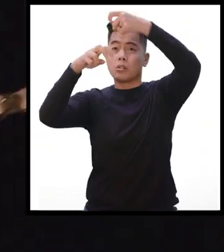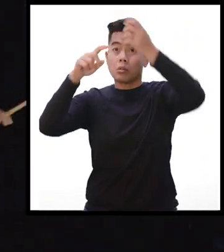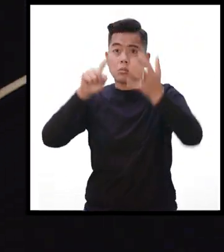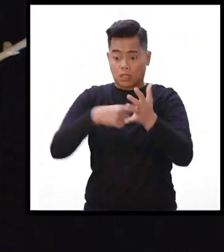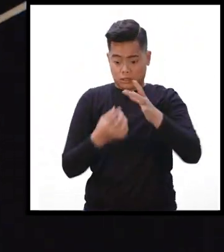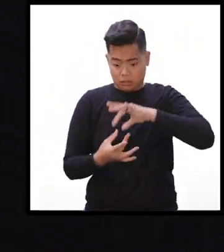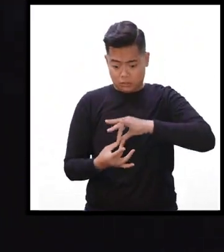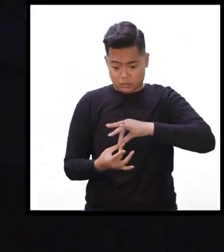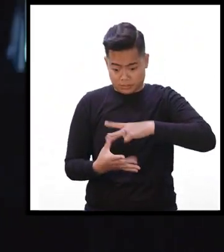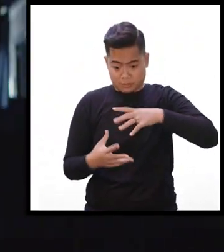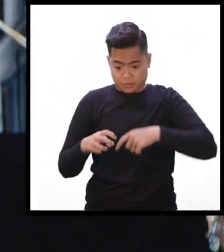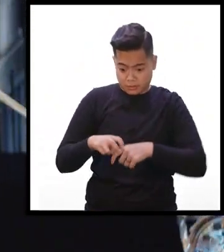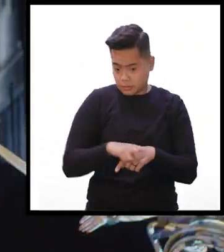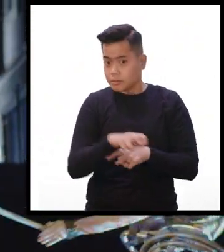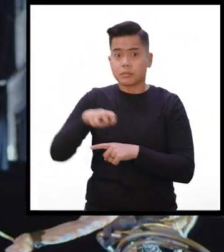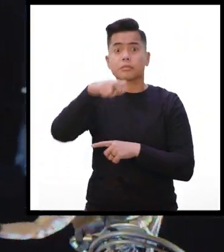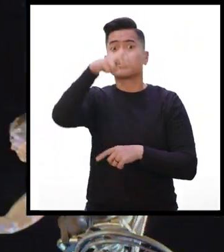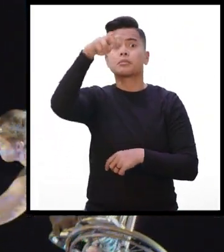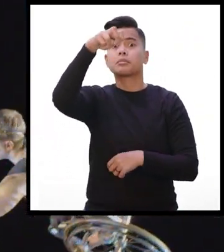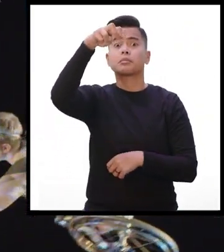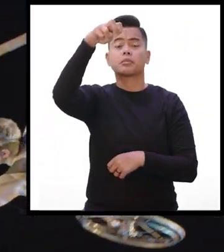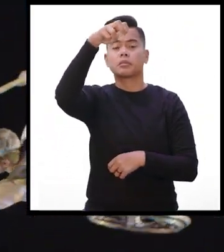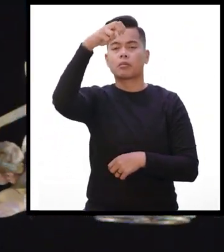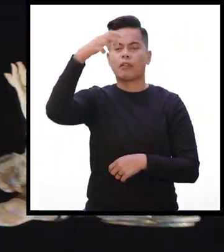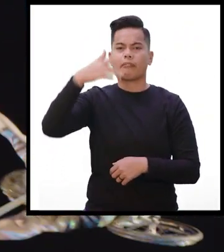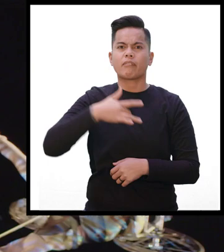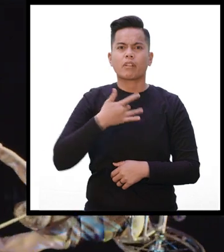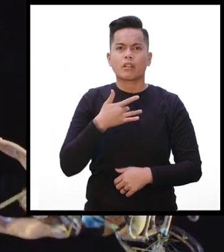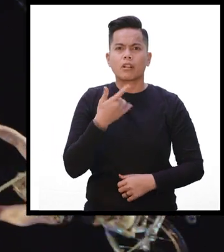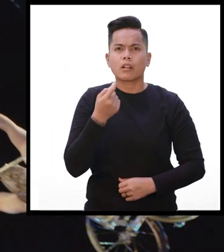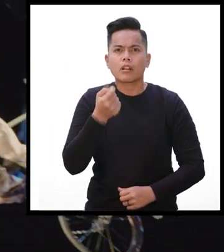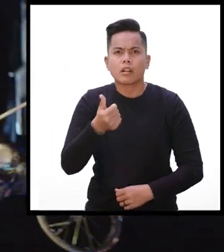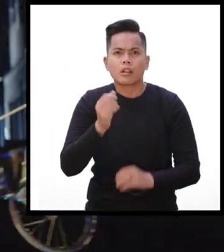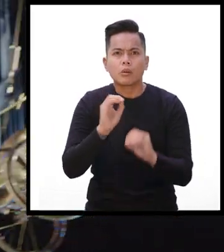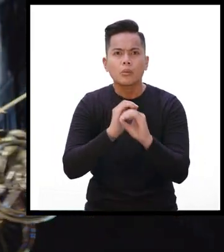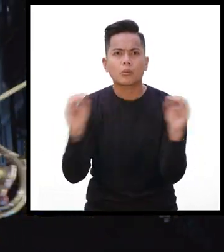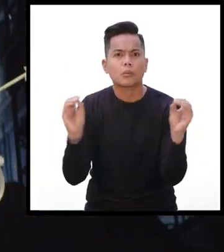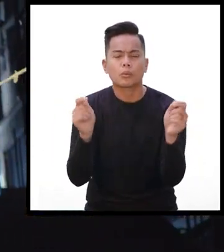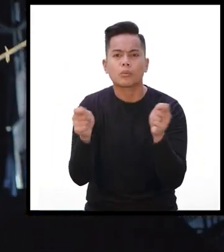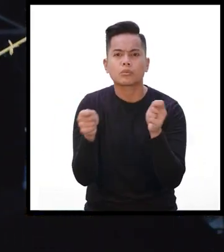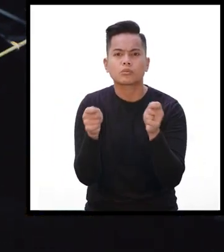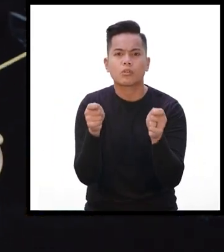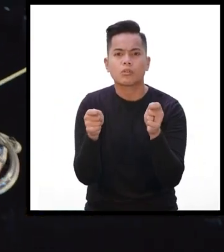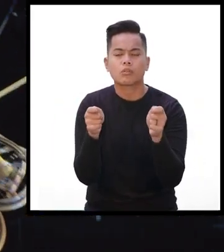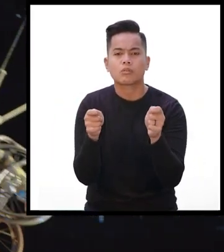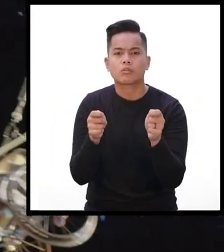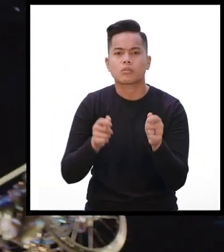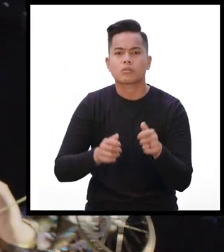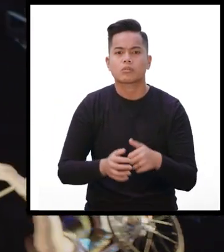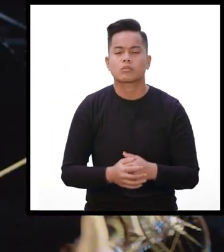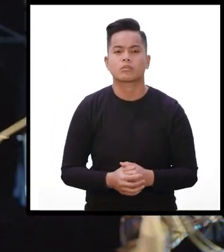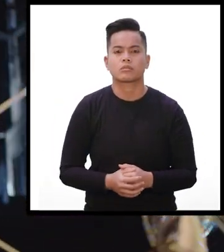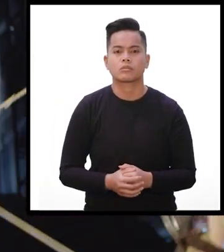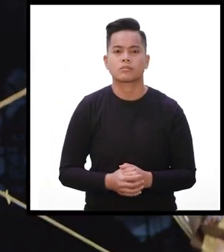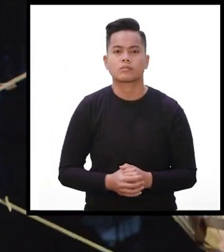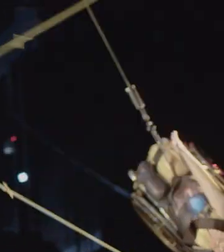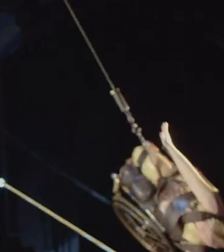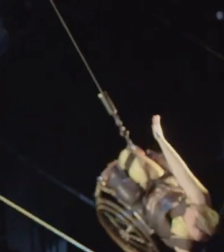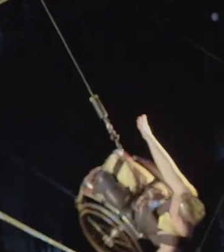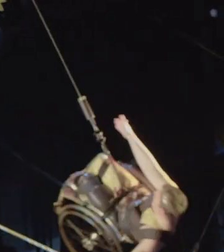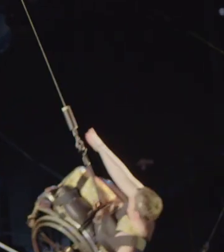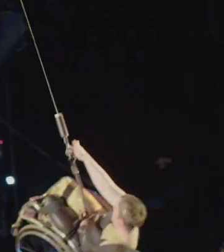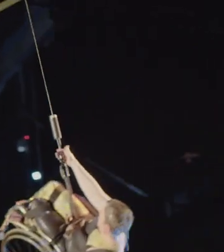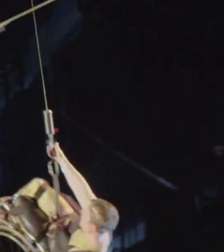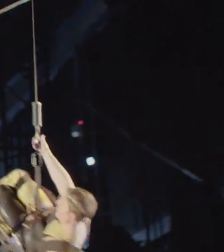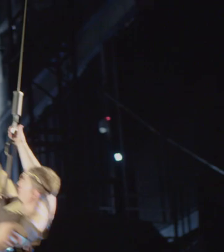cable. And once you leave contact with the ground, you may have very little control.